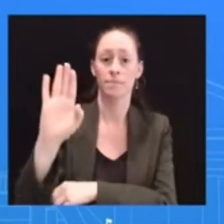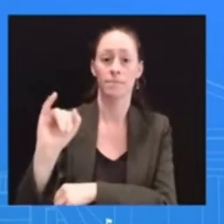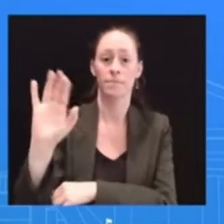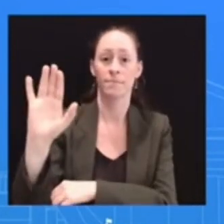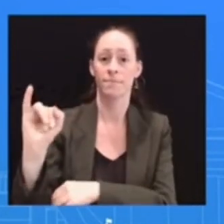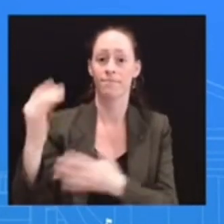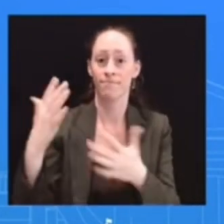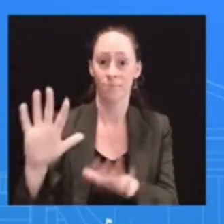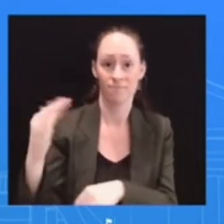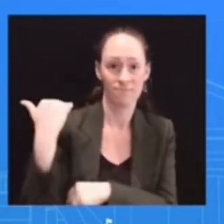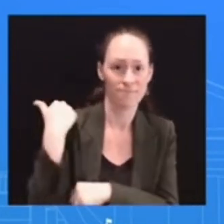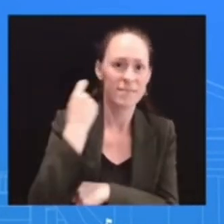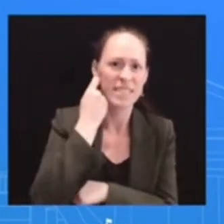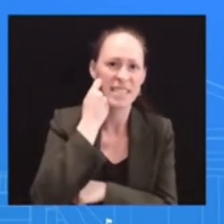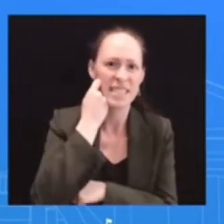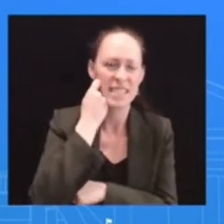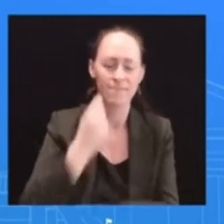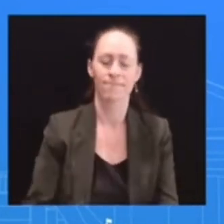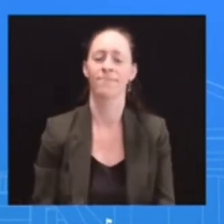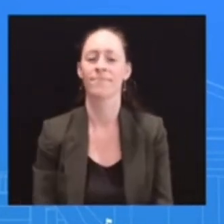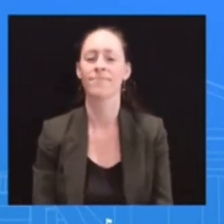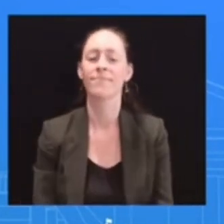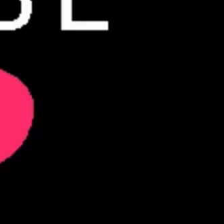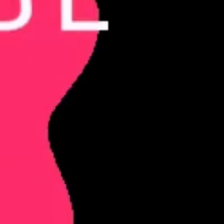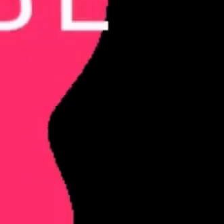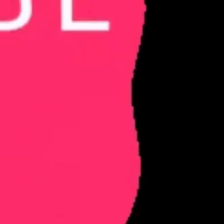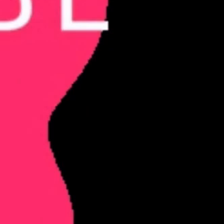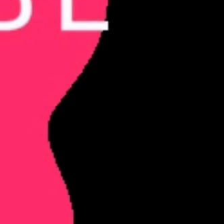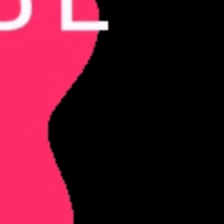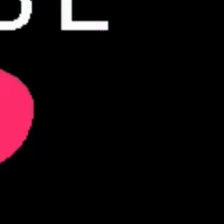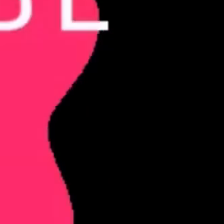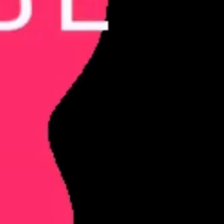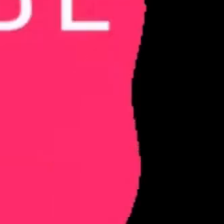ironclad, unwavering commitment to Israel's security.